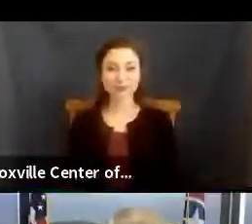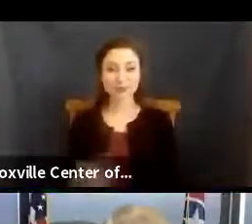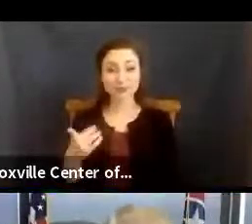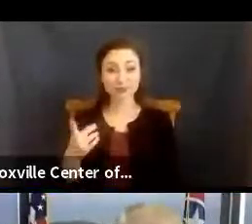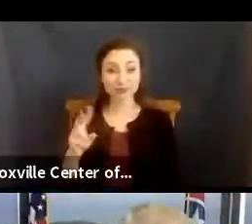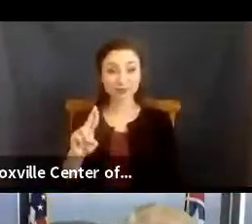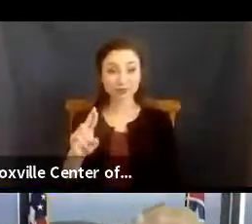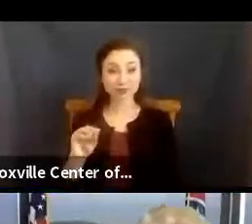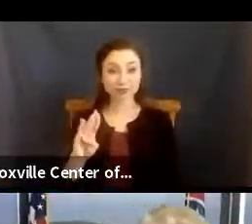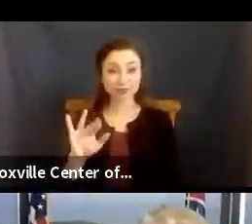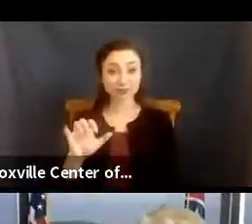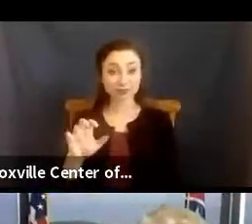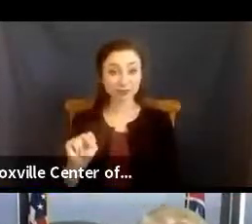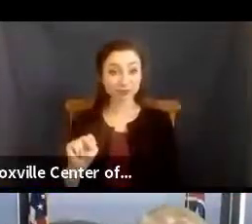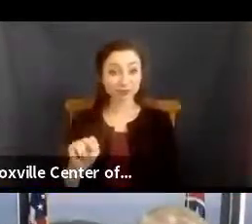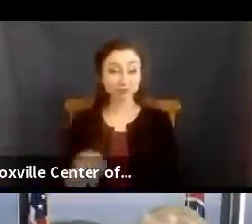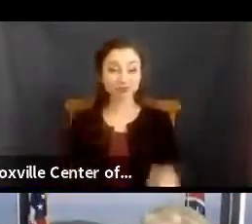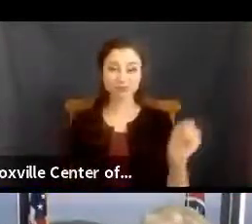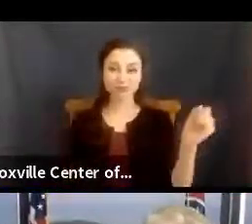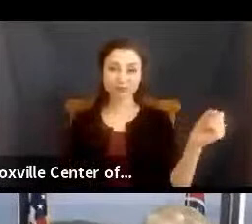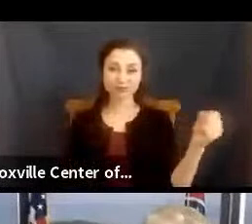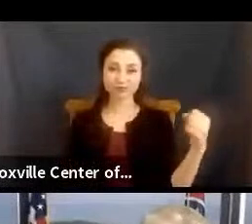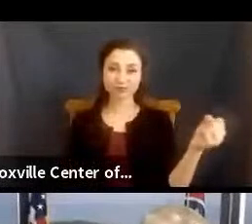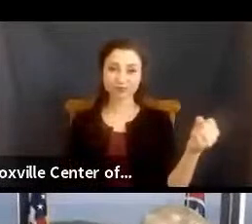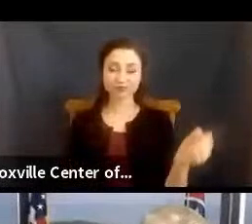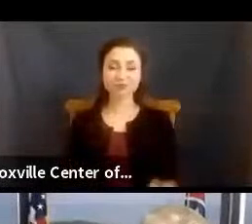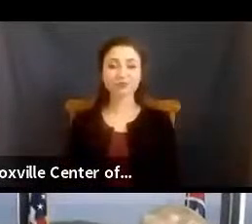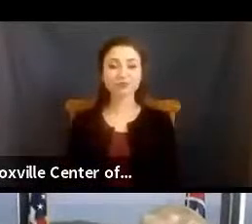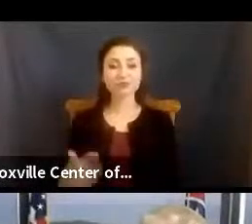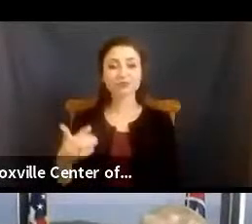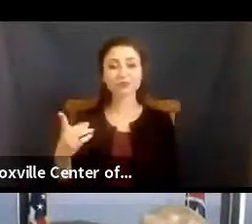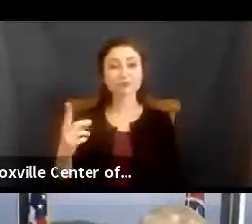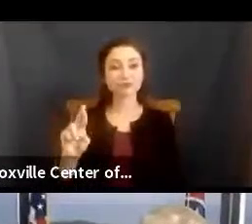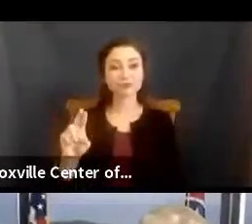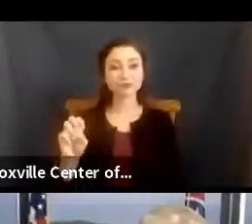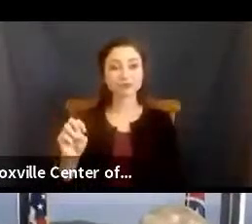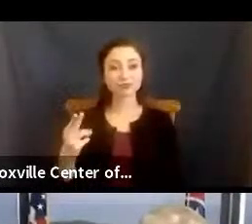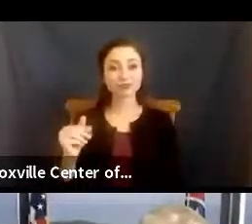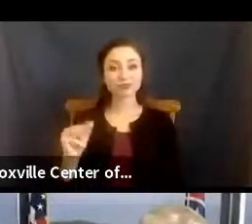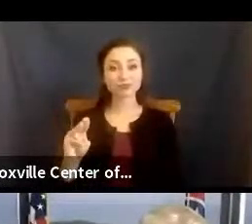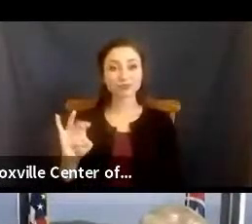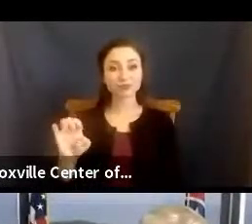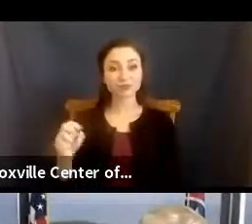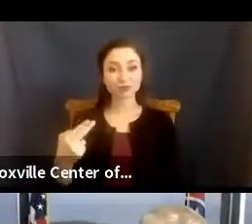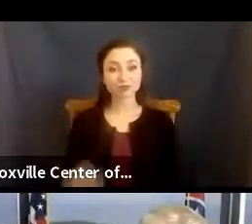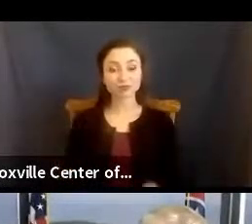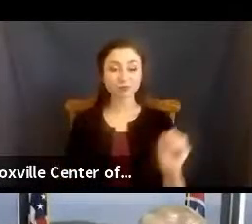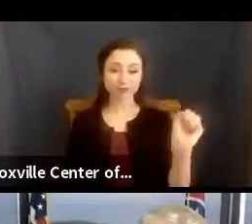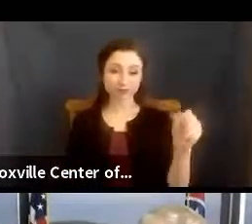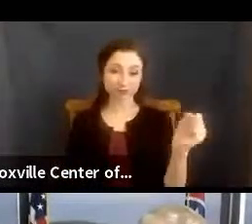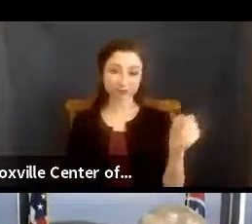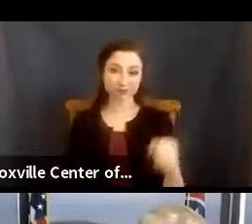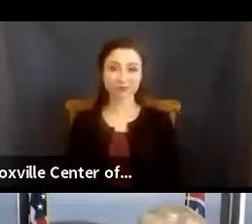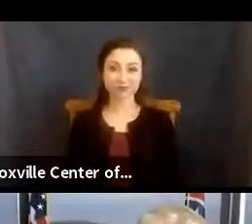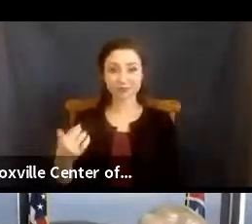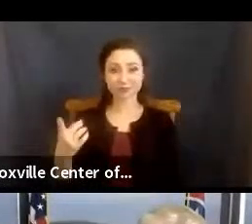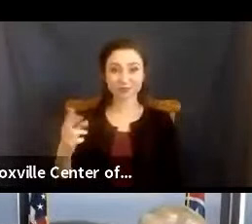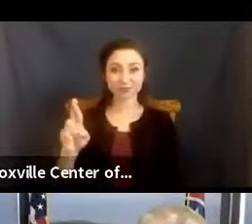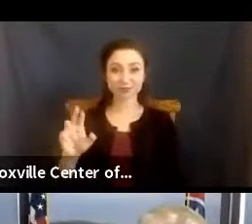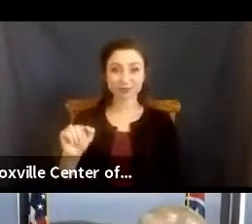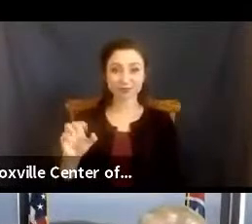Dr. O'Brien, Yes. Dr. Shamia, Yes. Dr.